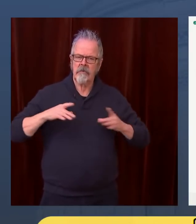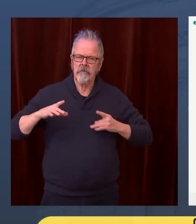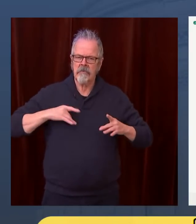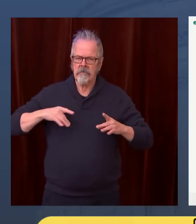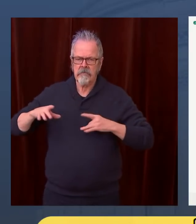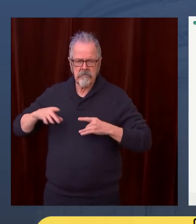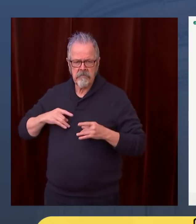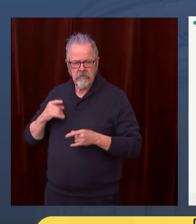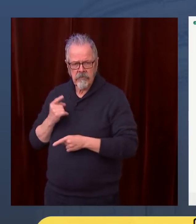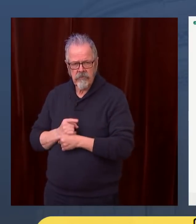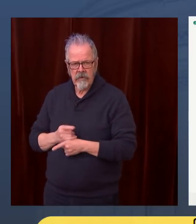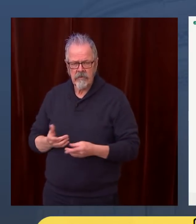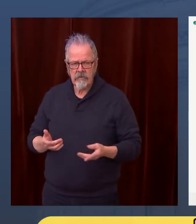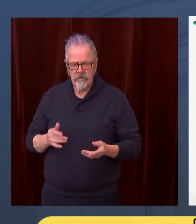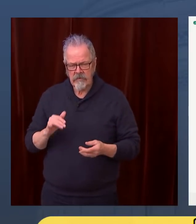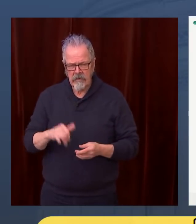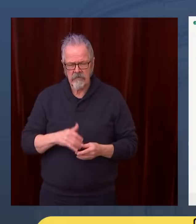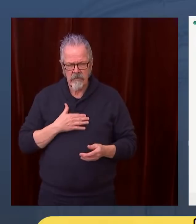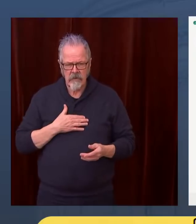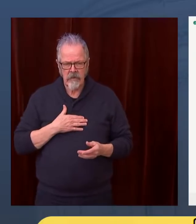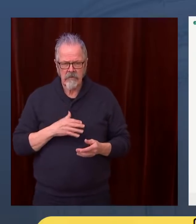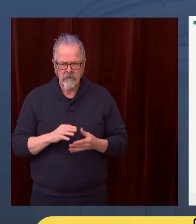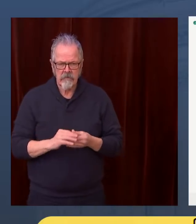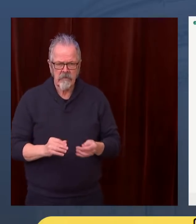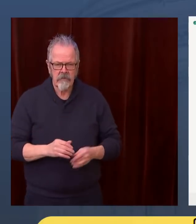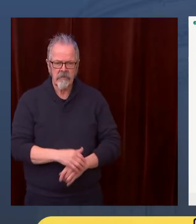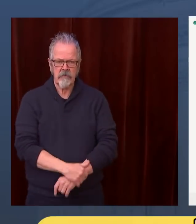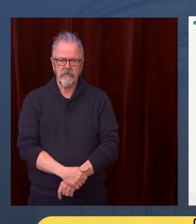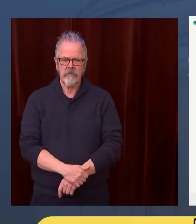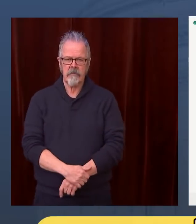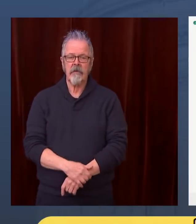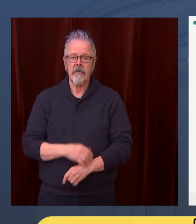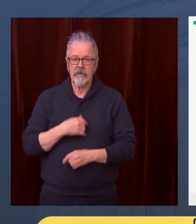having outbreaks. We had a peak case rate of about